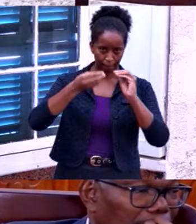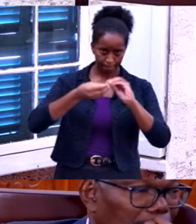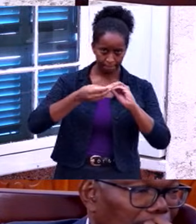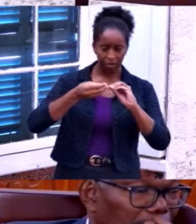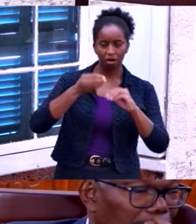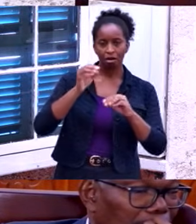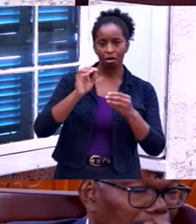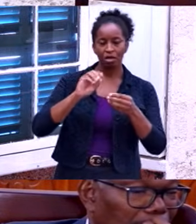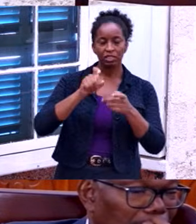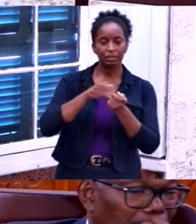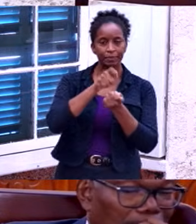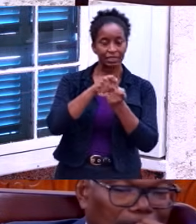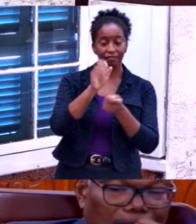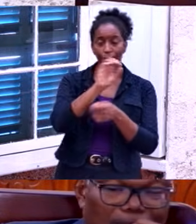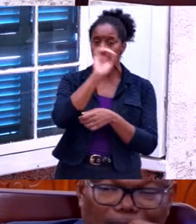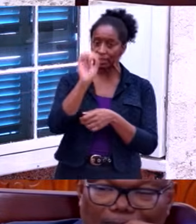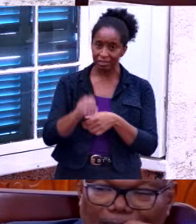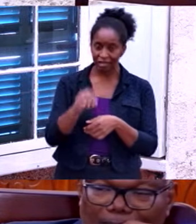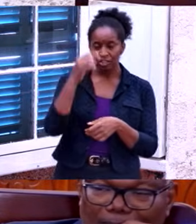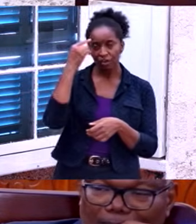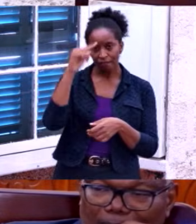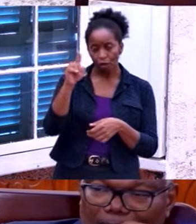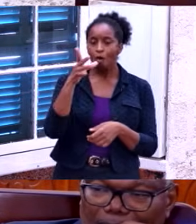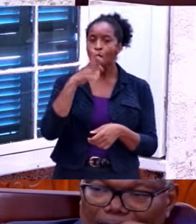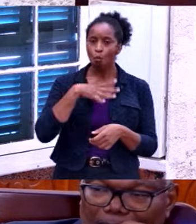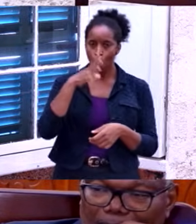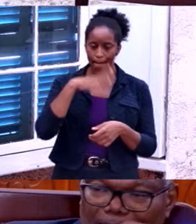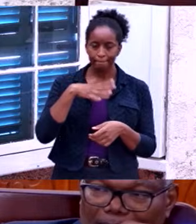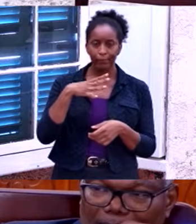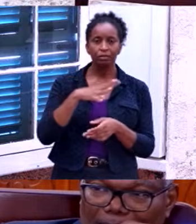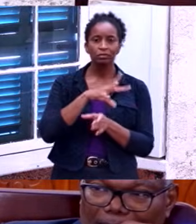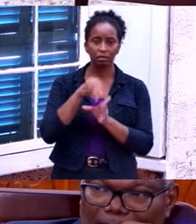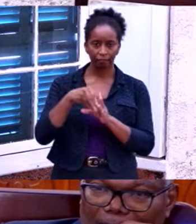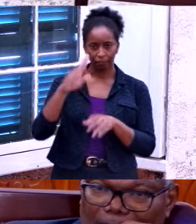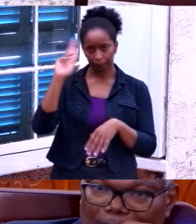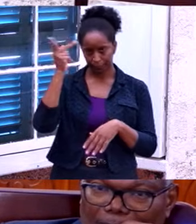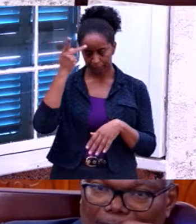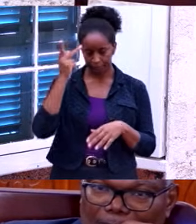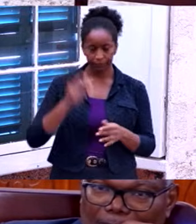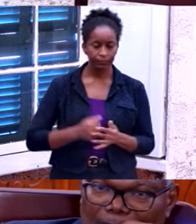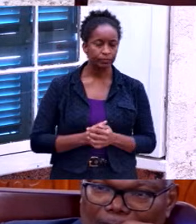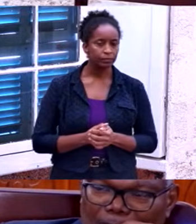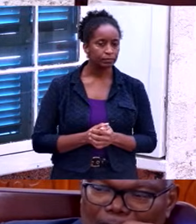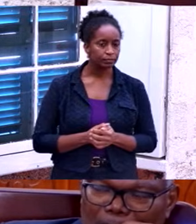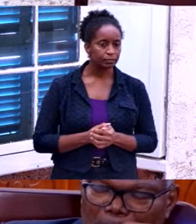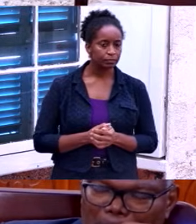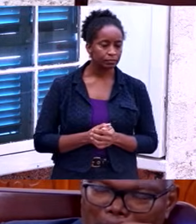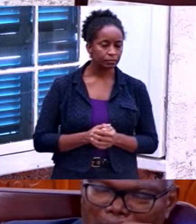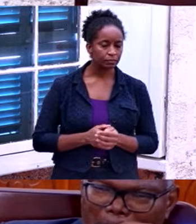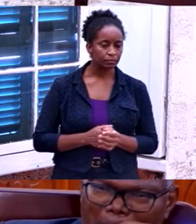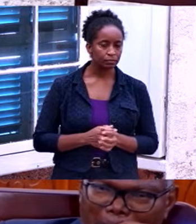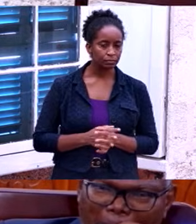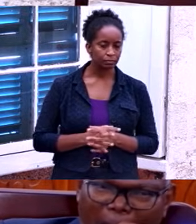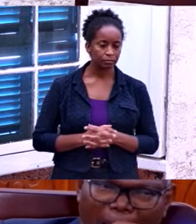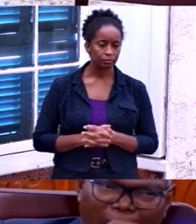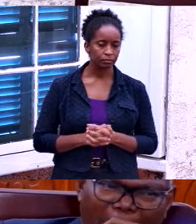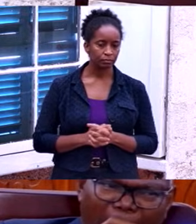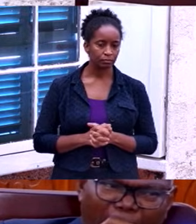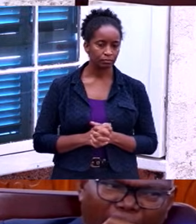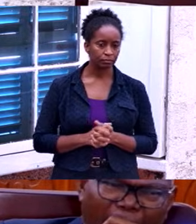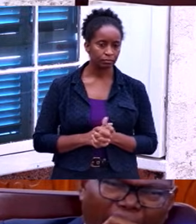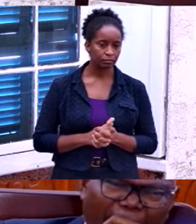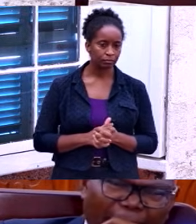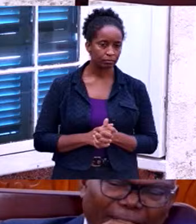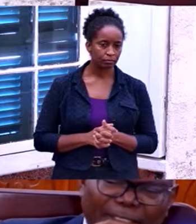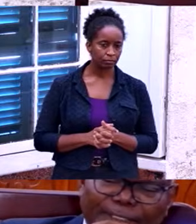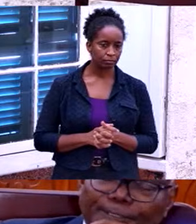and the thinking of everybody else who made minority opinions. And the government has